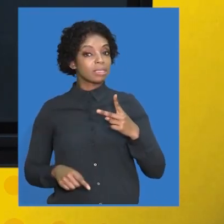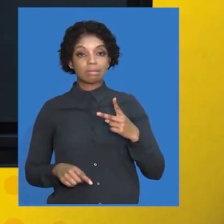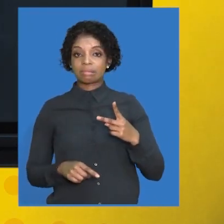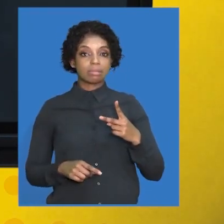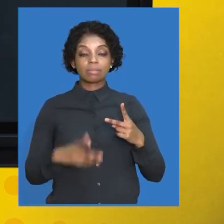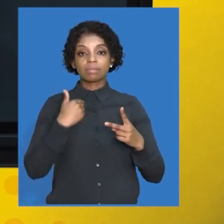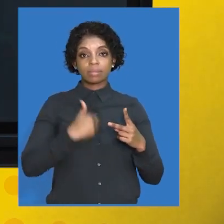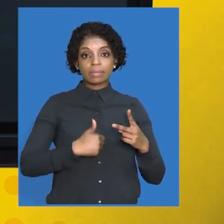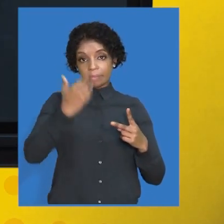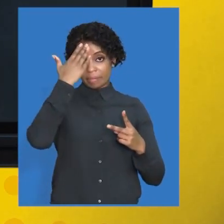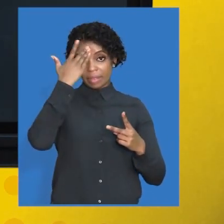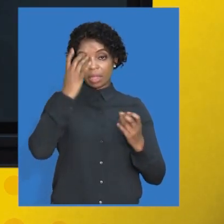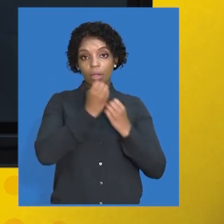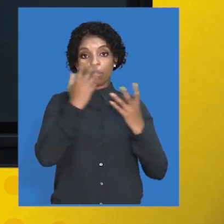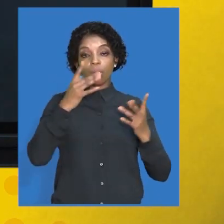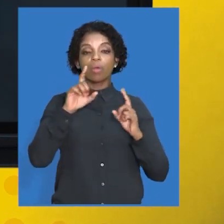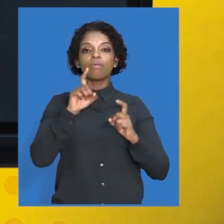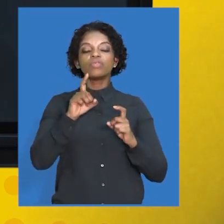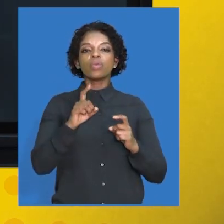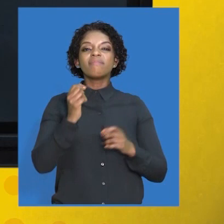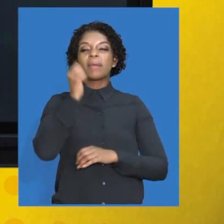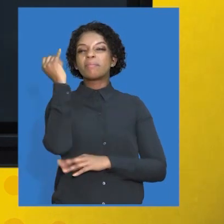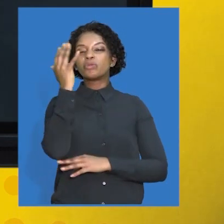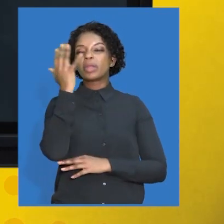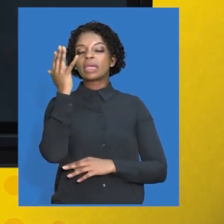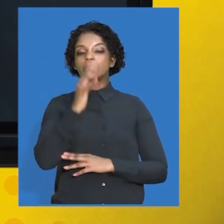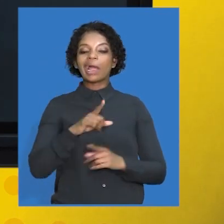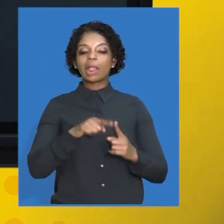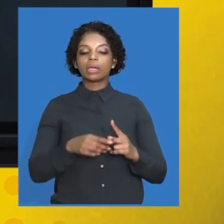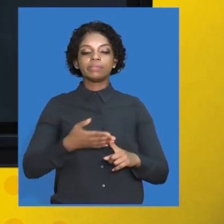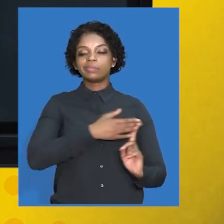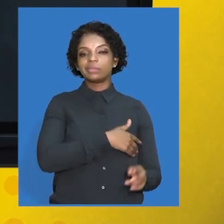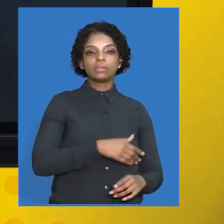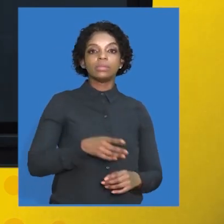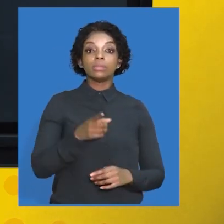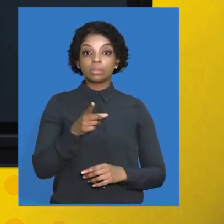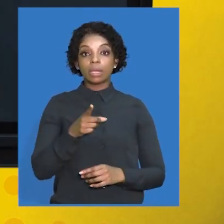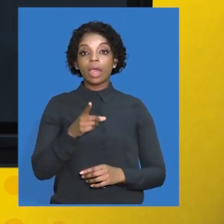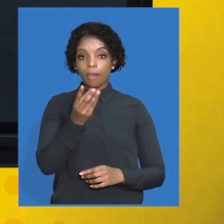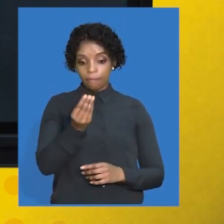you just look to skip presentation, but there's a lot of marks that can come out of